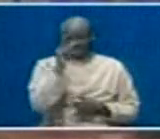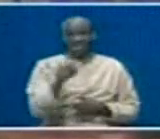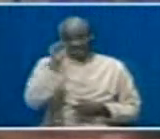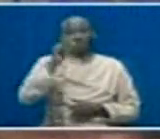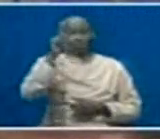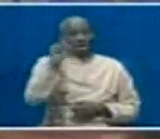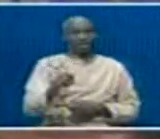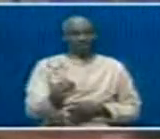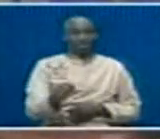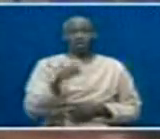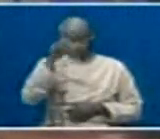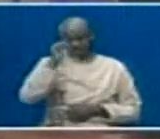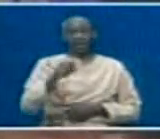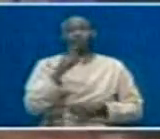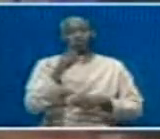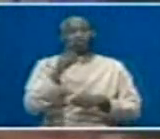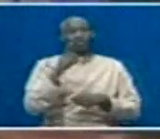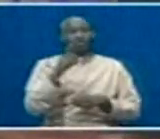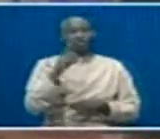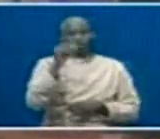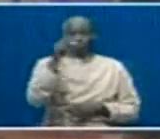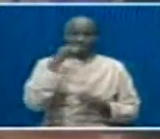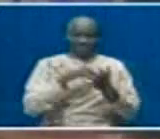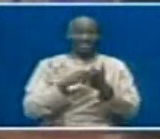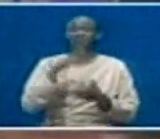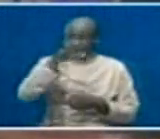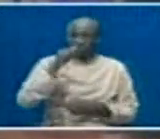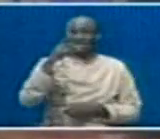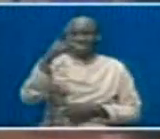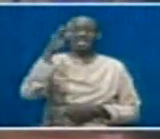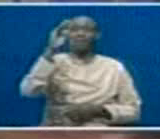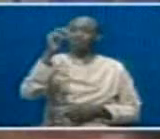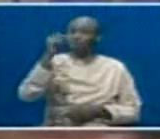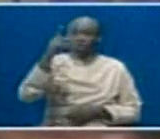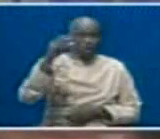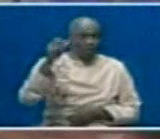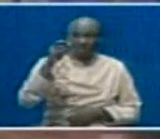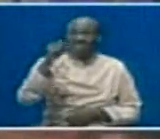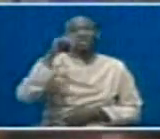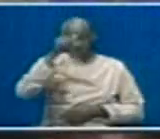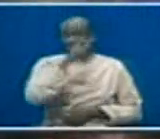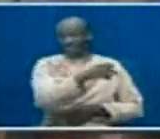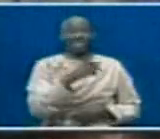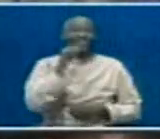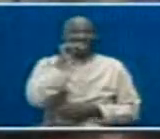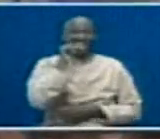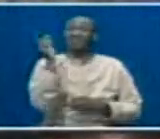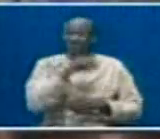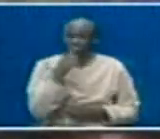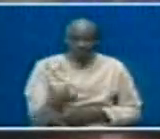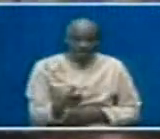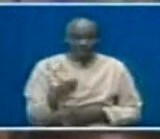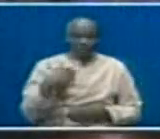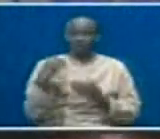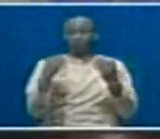can. You can do it. Because I came from Kibokoni. Imagine. Going all the way to England, imagine. Competing with the